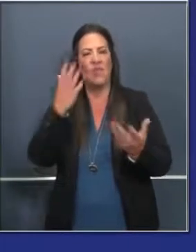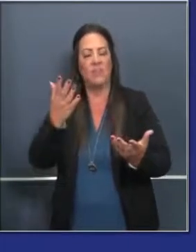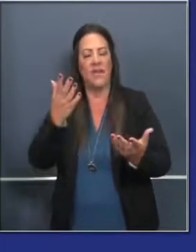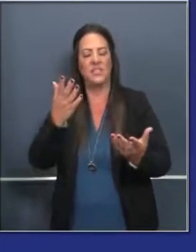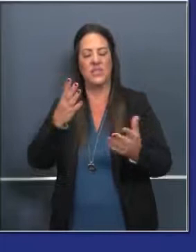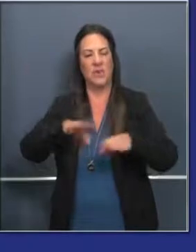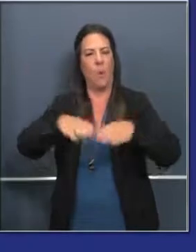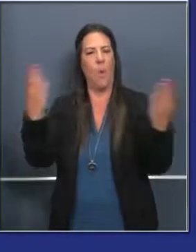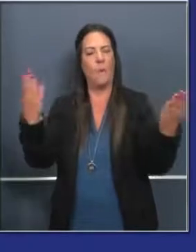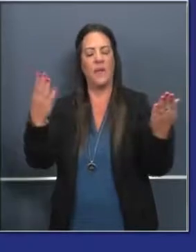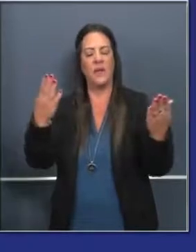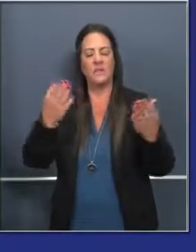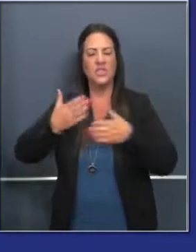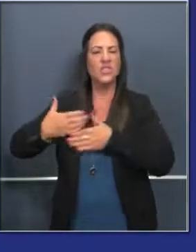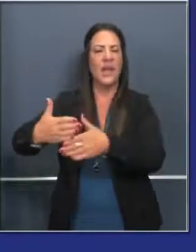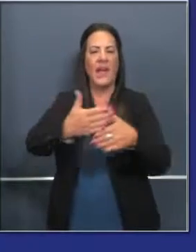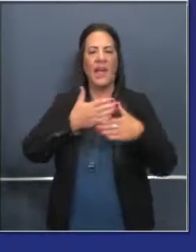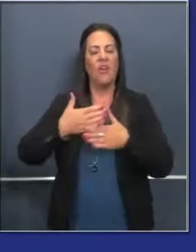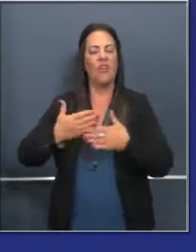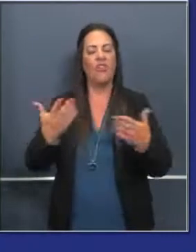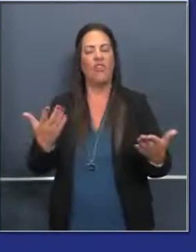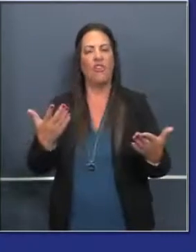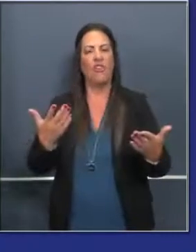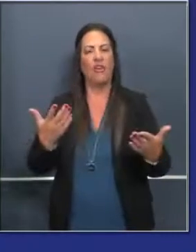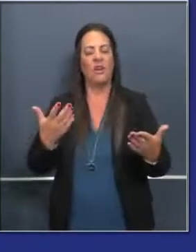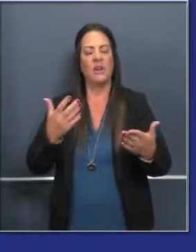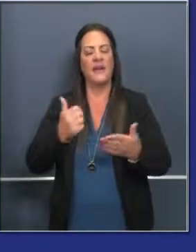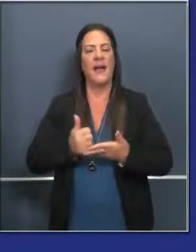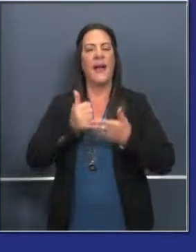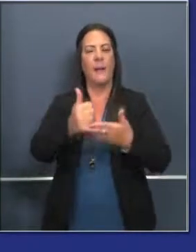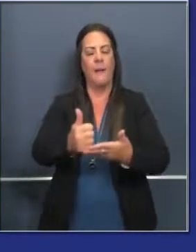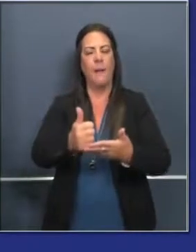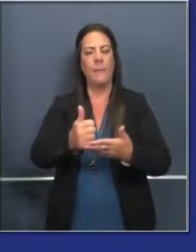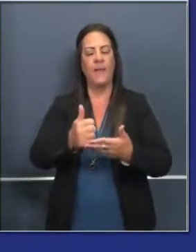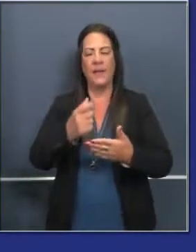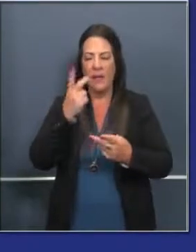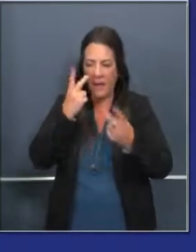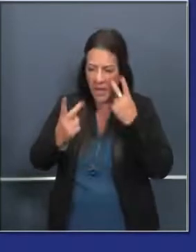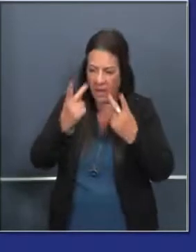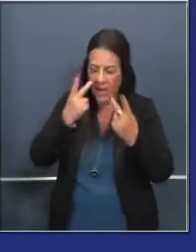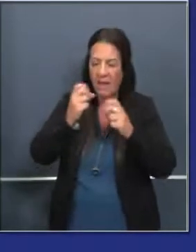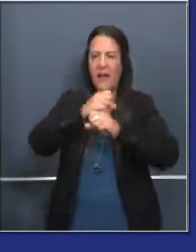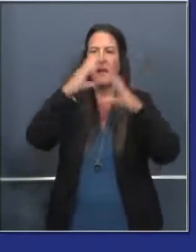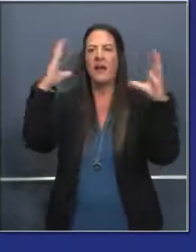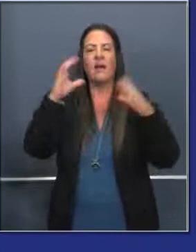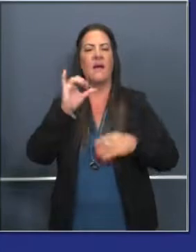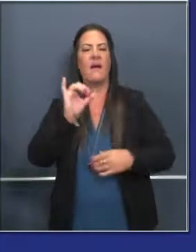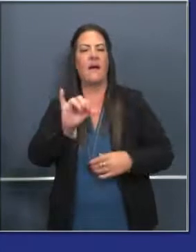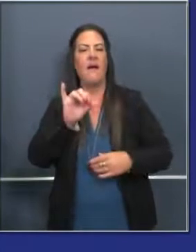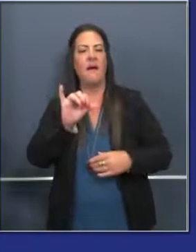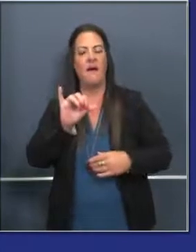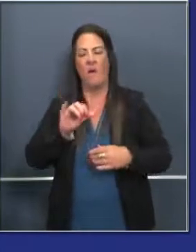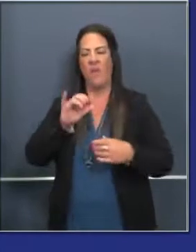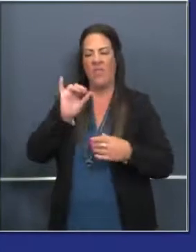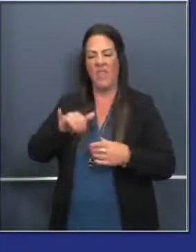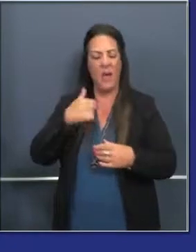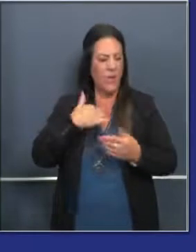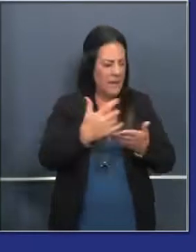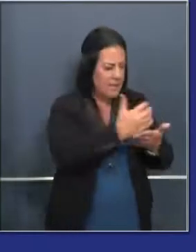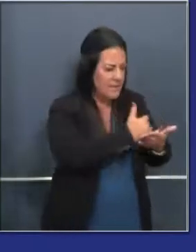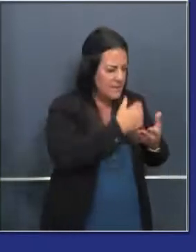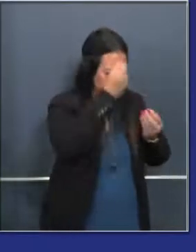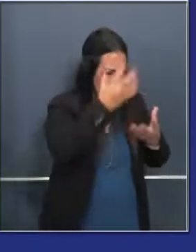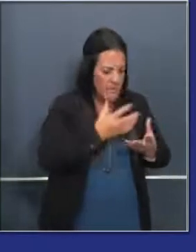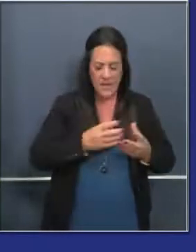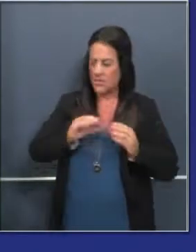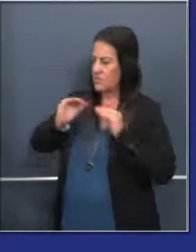more interactive, something that could truly bring to life a visualization of this data in a much